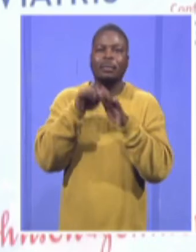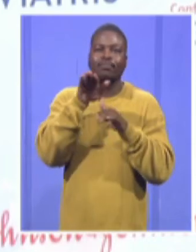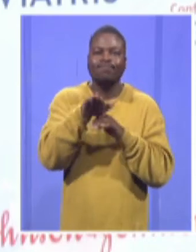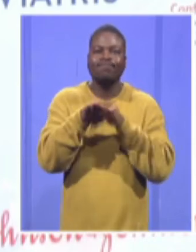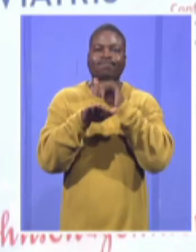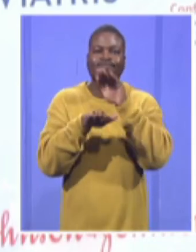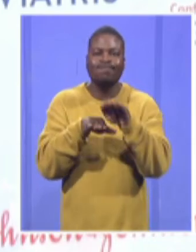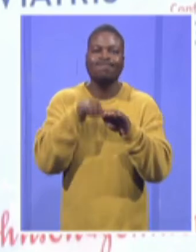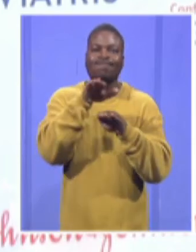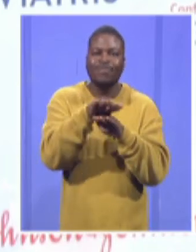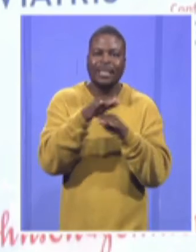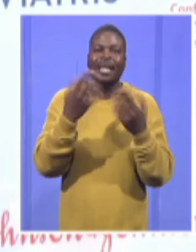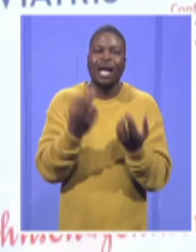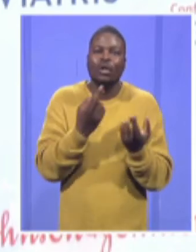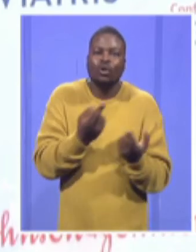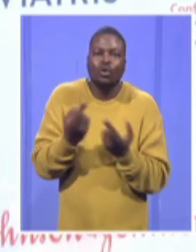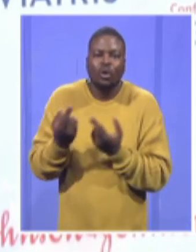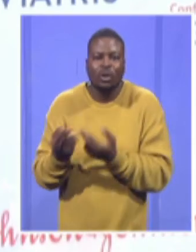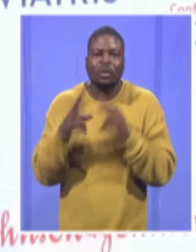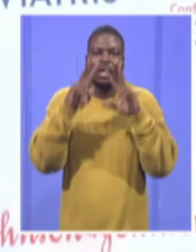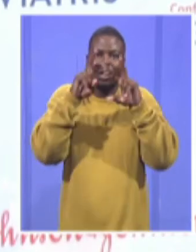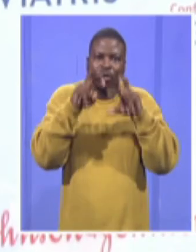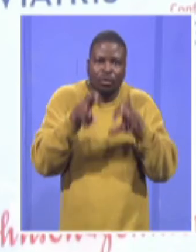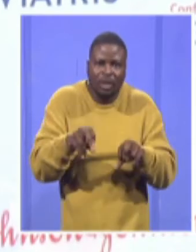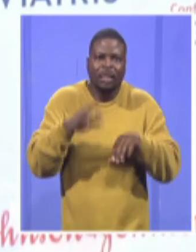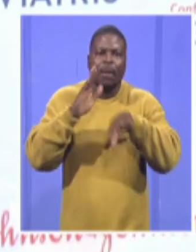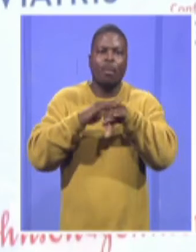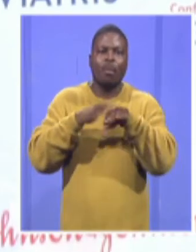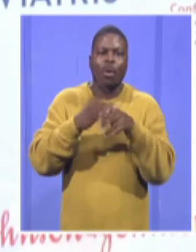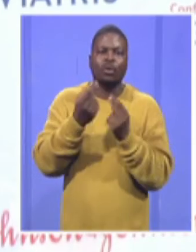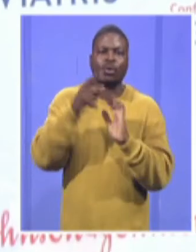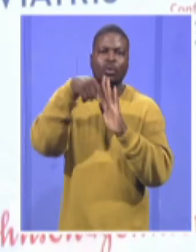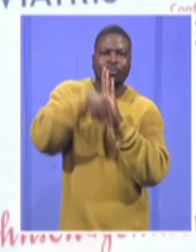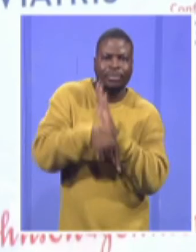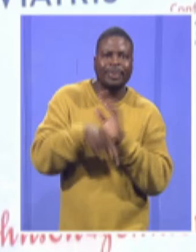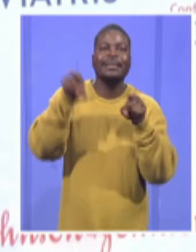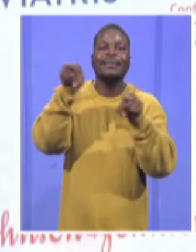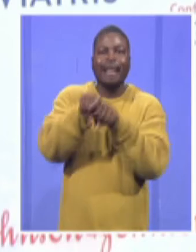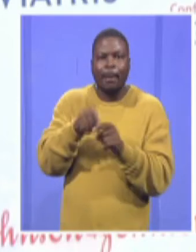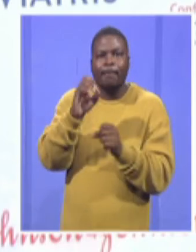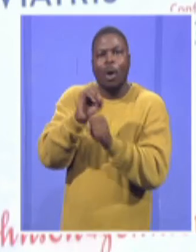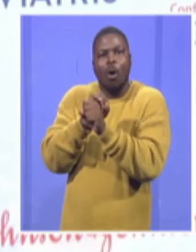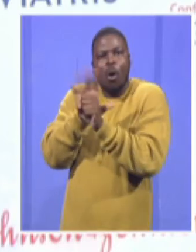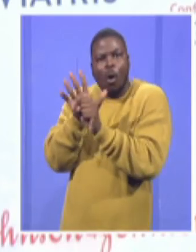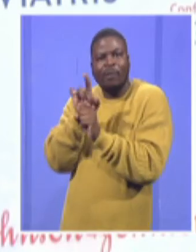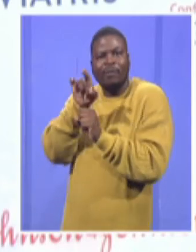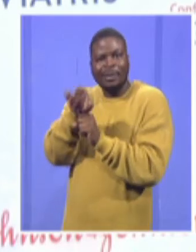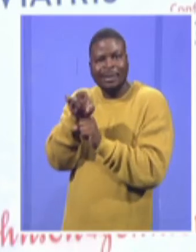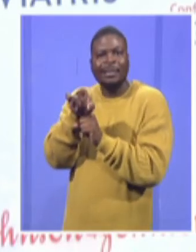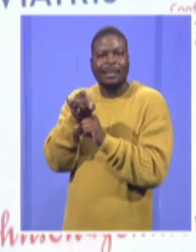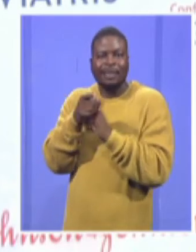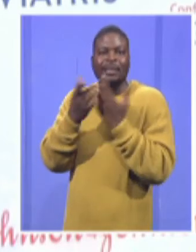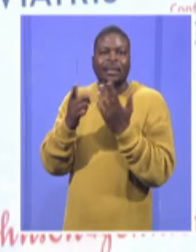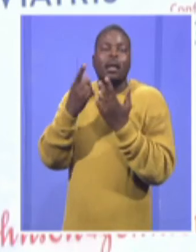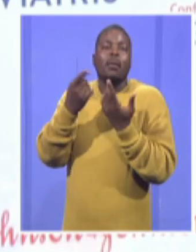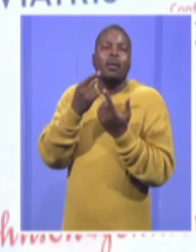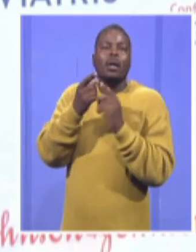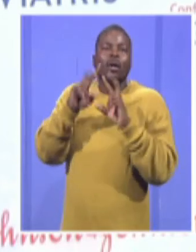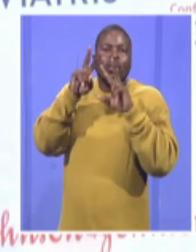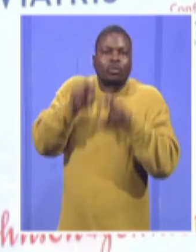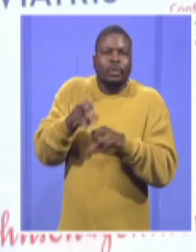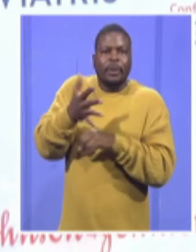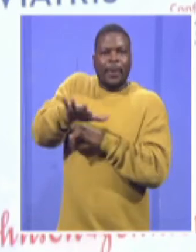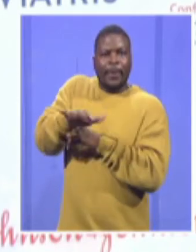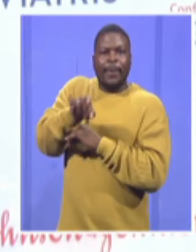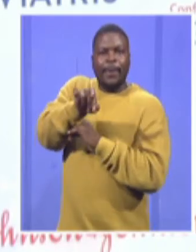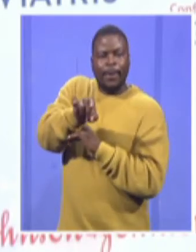resources and research and scientists being directed at COVID-19 and in that fight. So getting back to basics, like Sibongile said